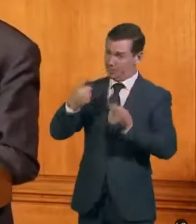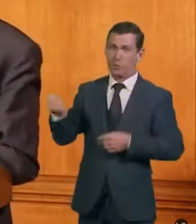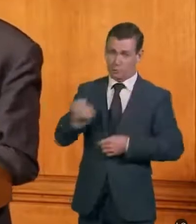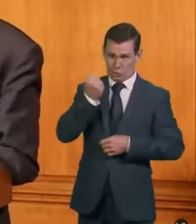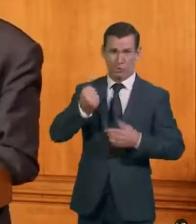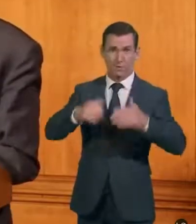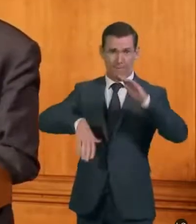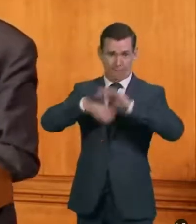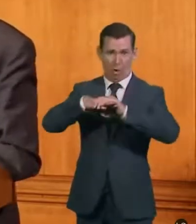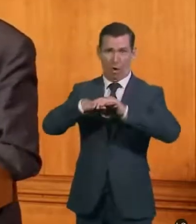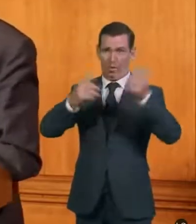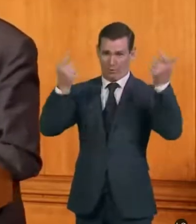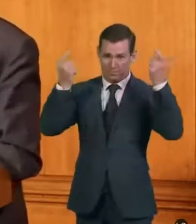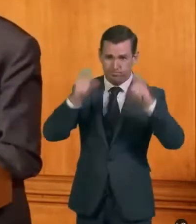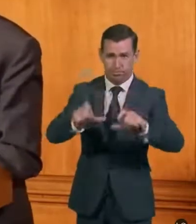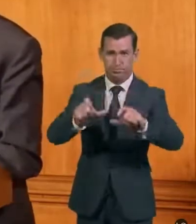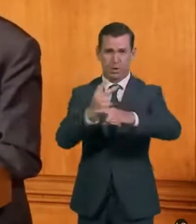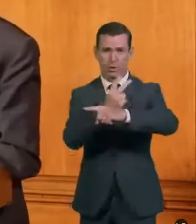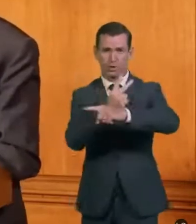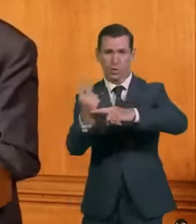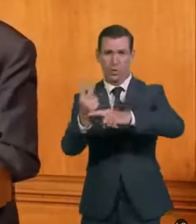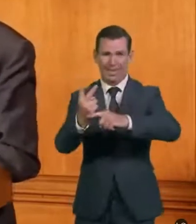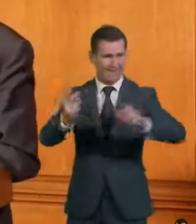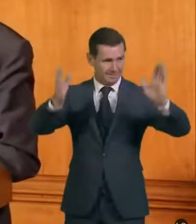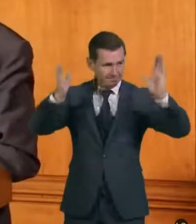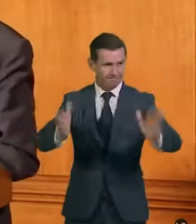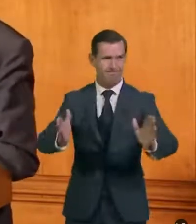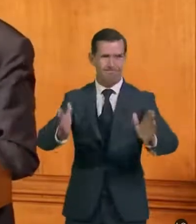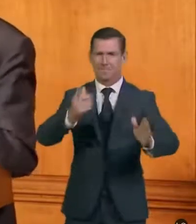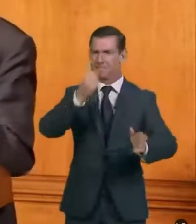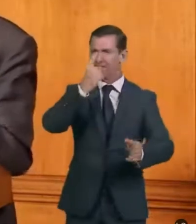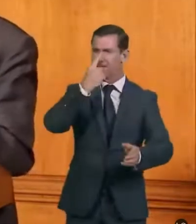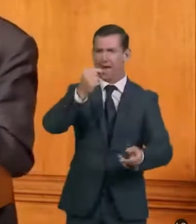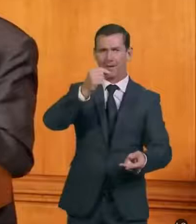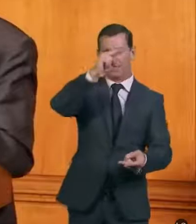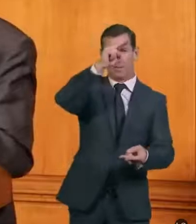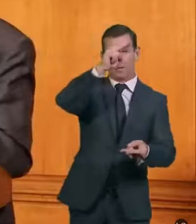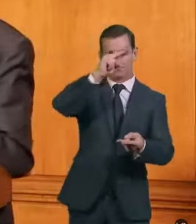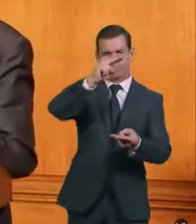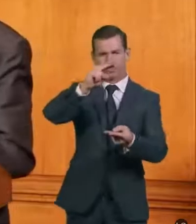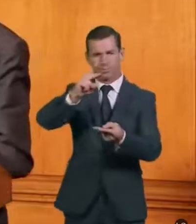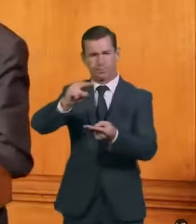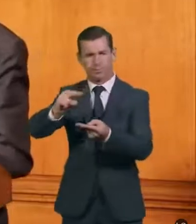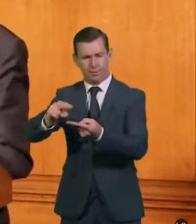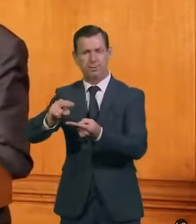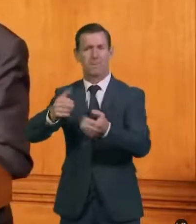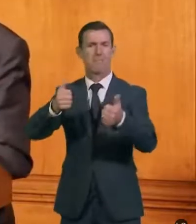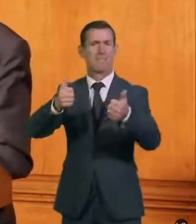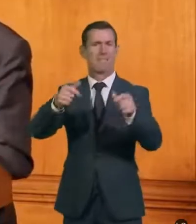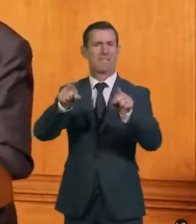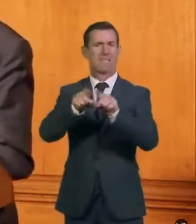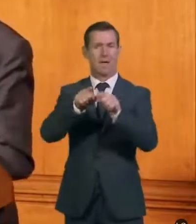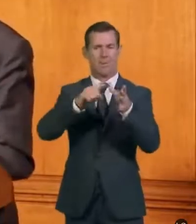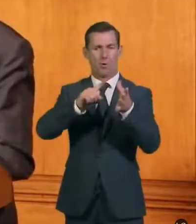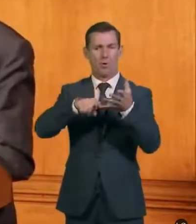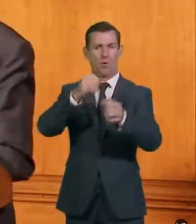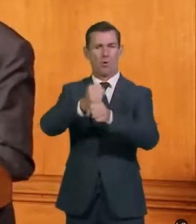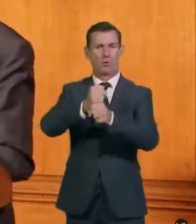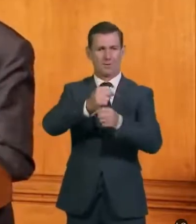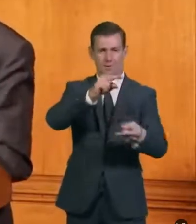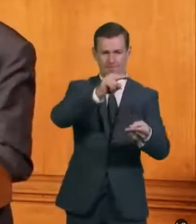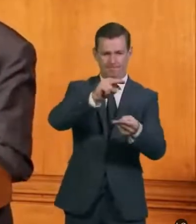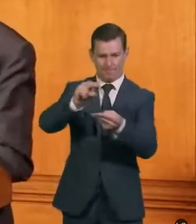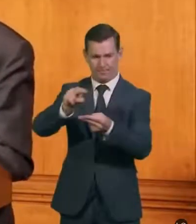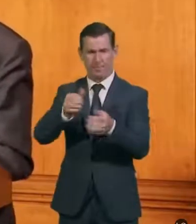would set cases back probably to the levels they were in August, and then at those levels test and trace is more effective to